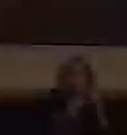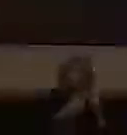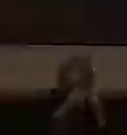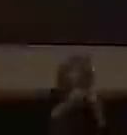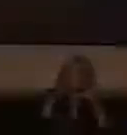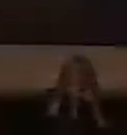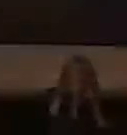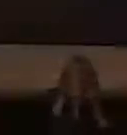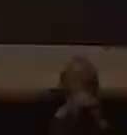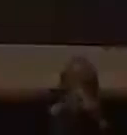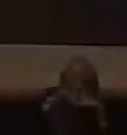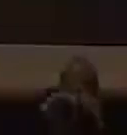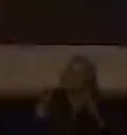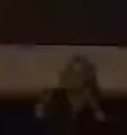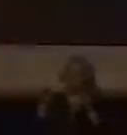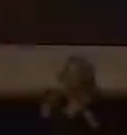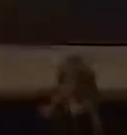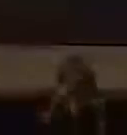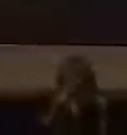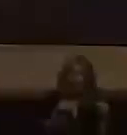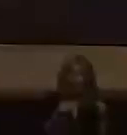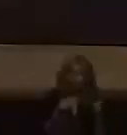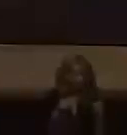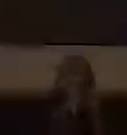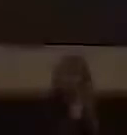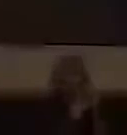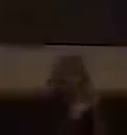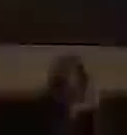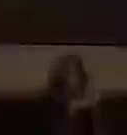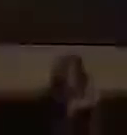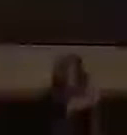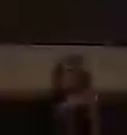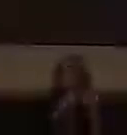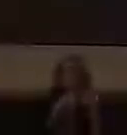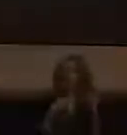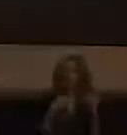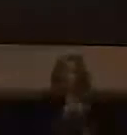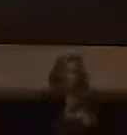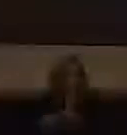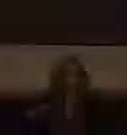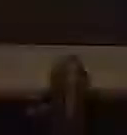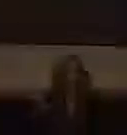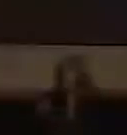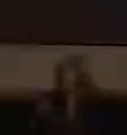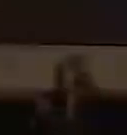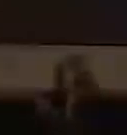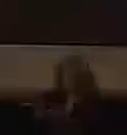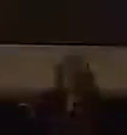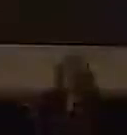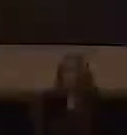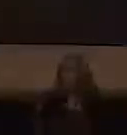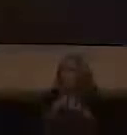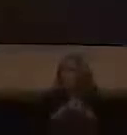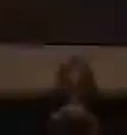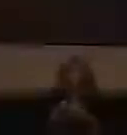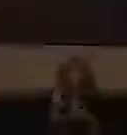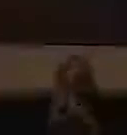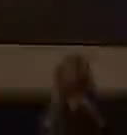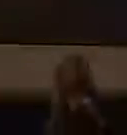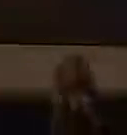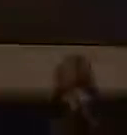the images should serve to empower and redefine disability to represent qualities like inclusion and strength.